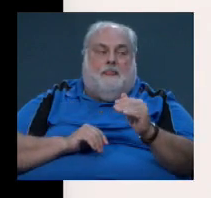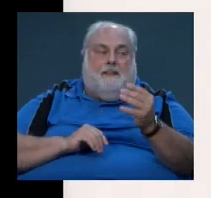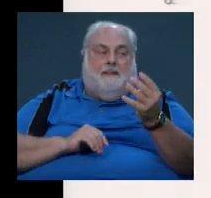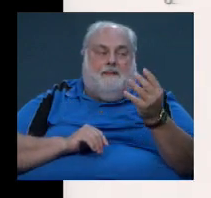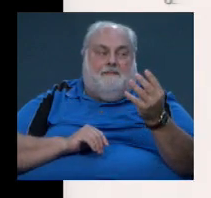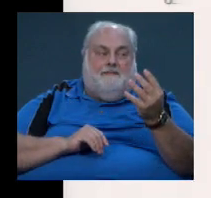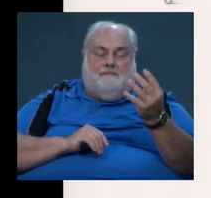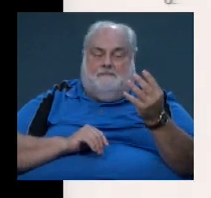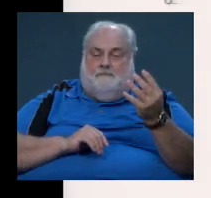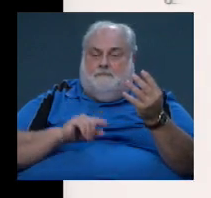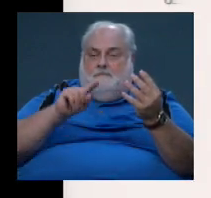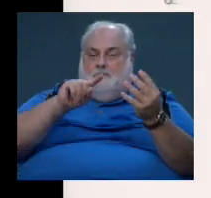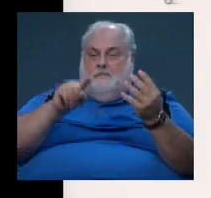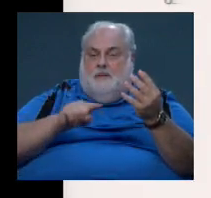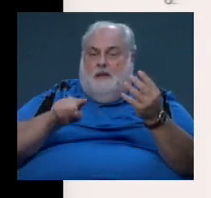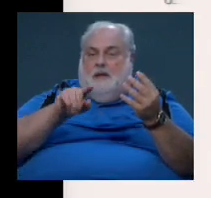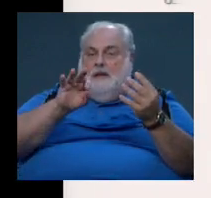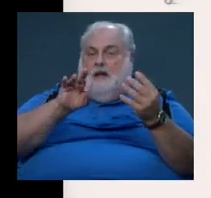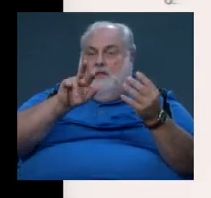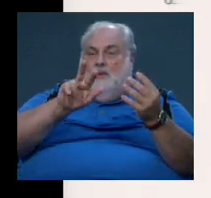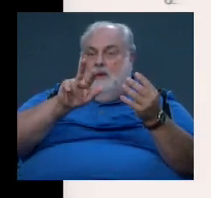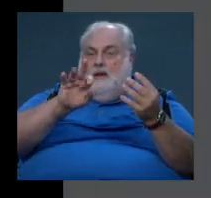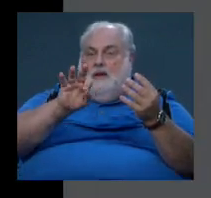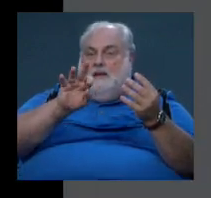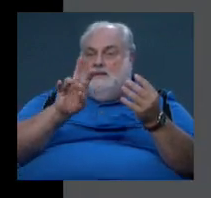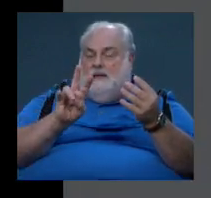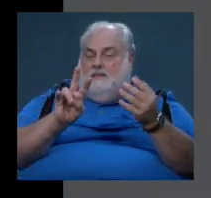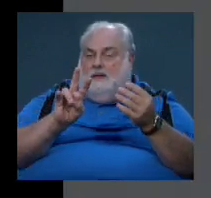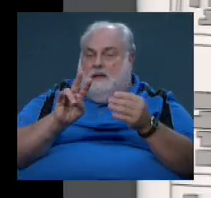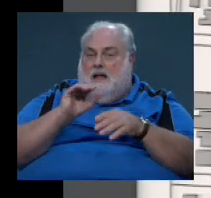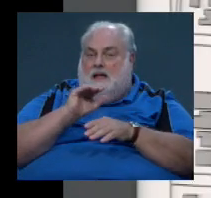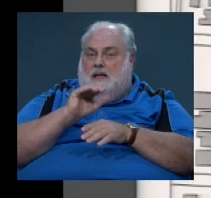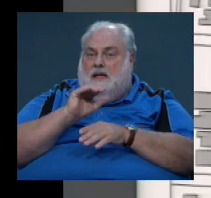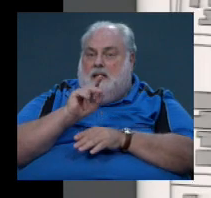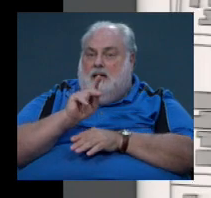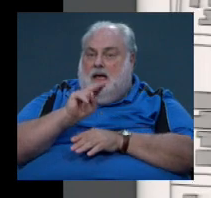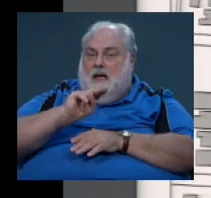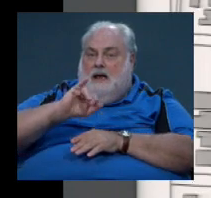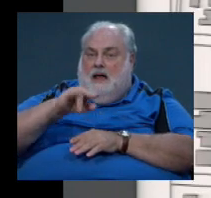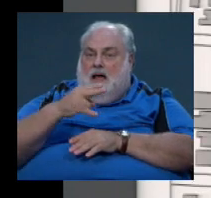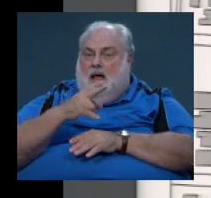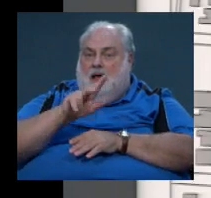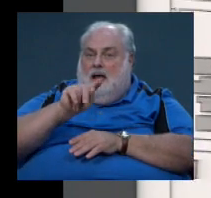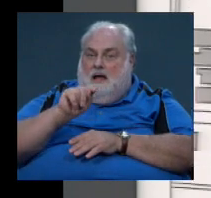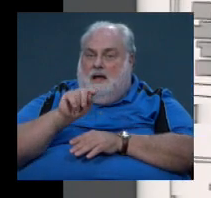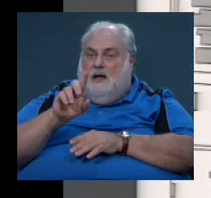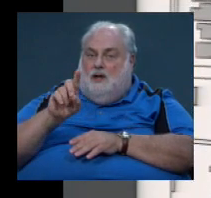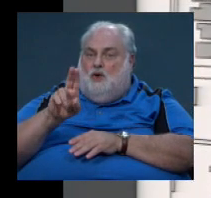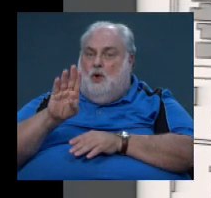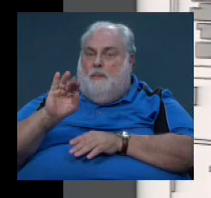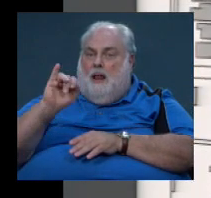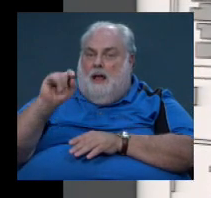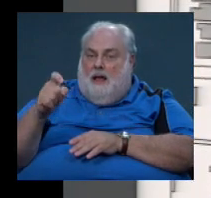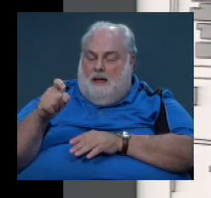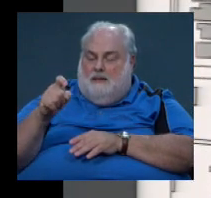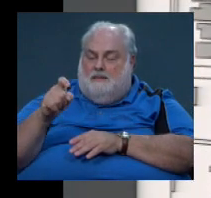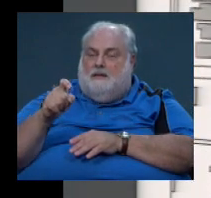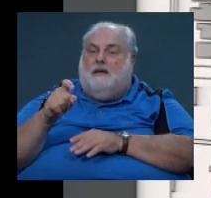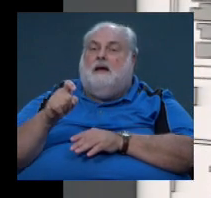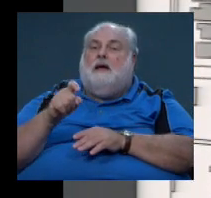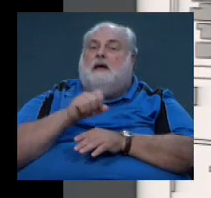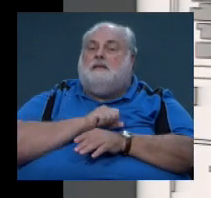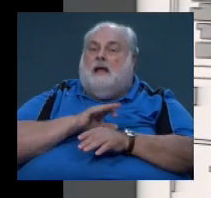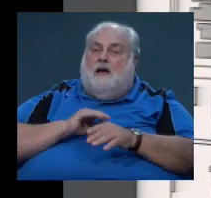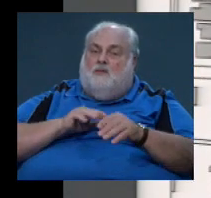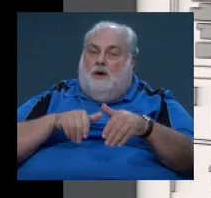Item number 4, Z9397, night duplex conditional use permit, 3516 West 15th Street. Staff